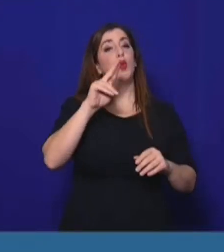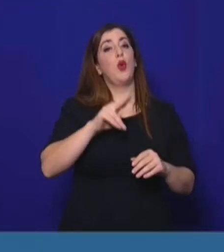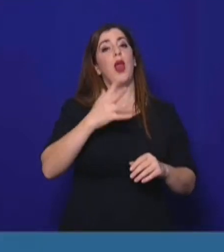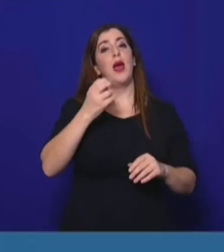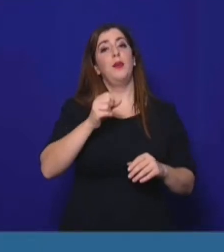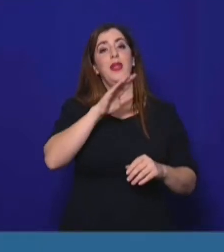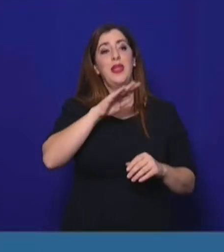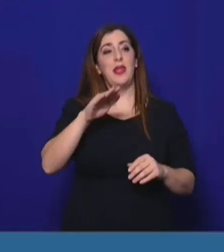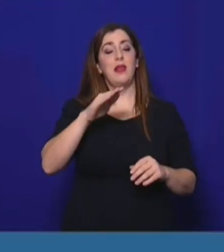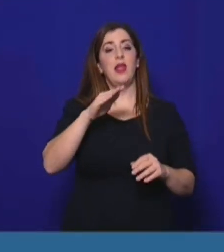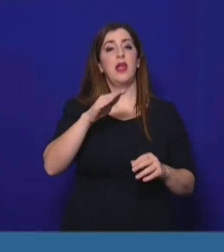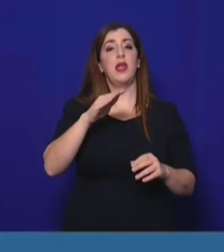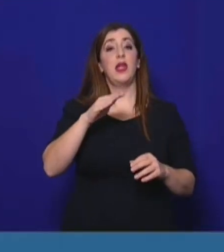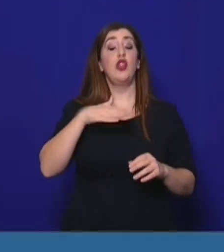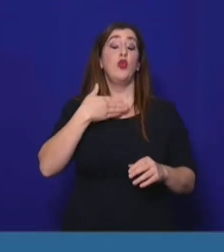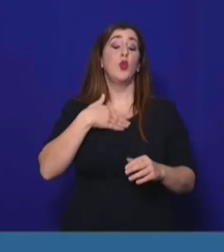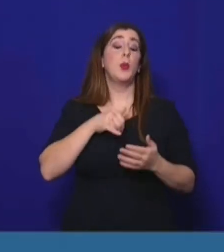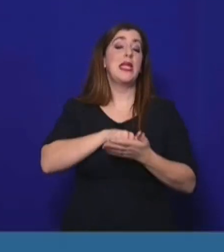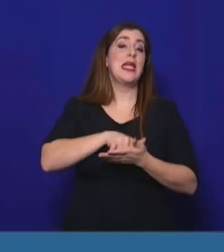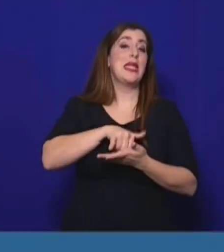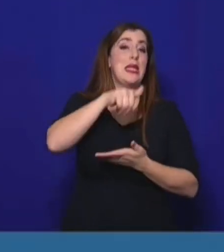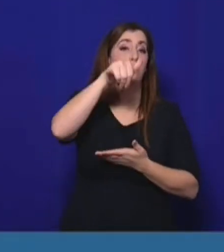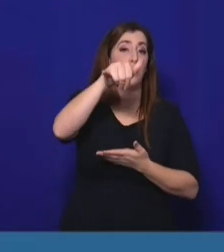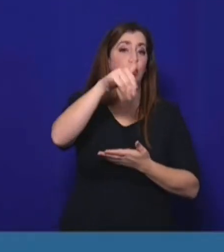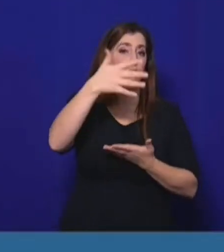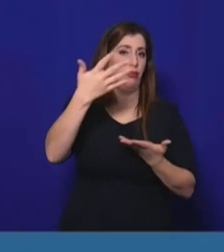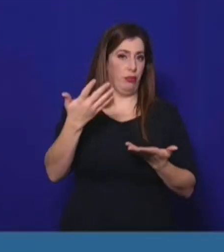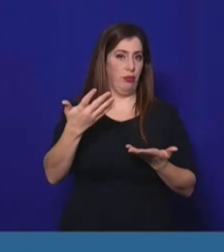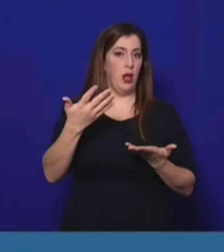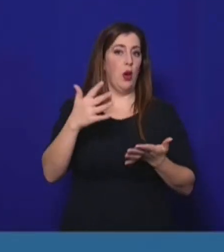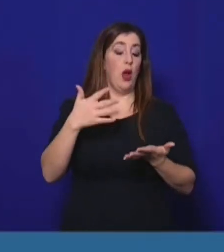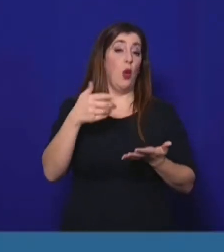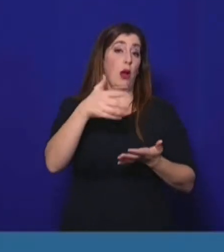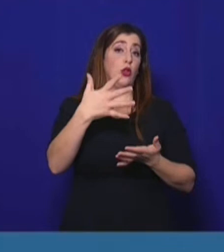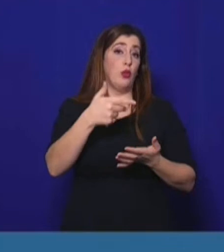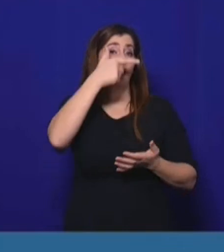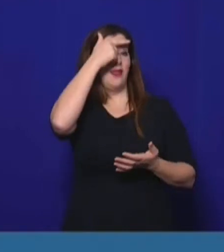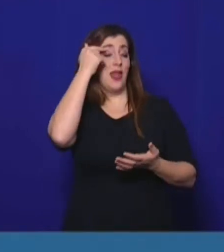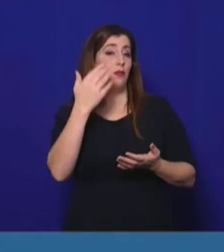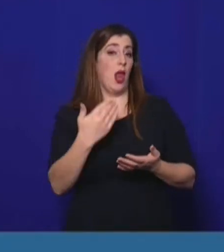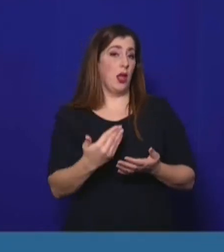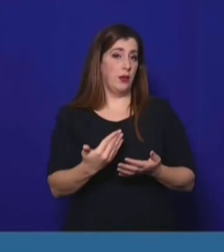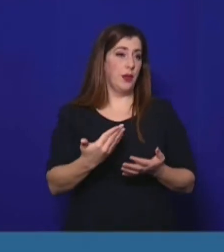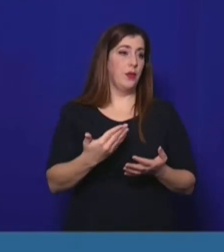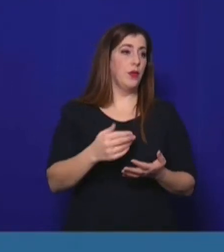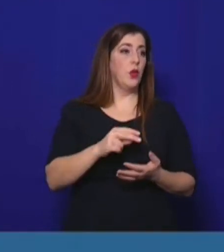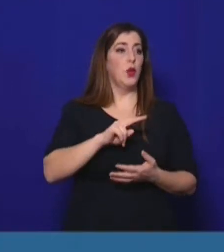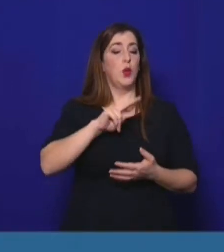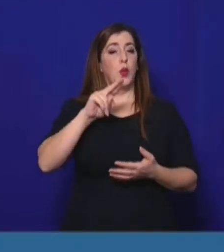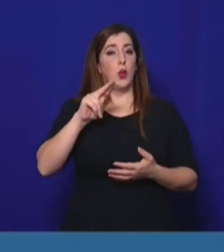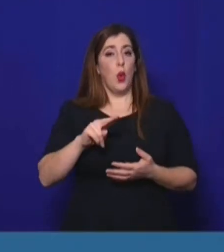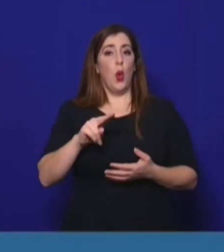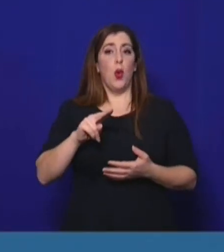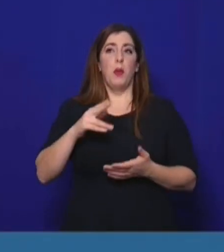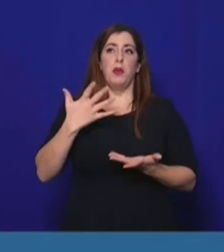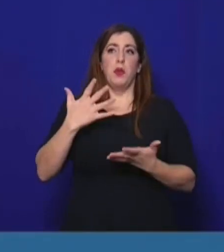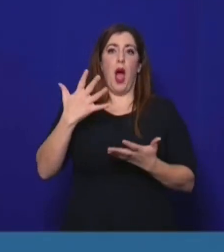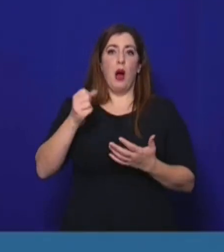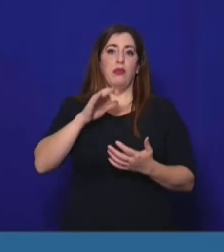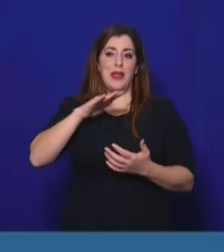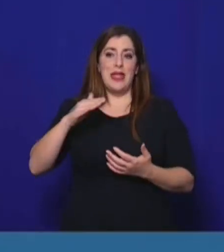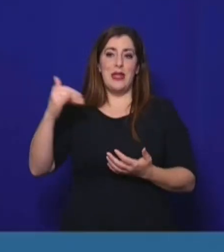li ġew Malta biex huma waqt il-ġranet tal-miliet u mbagħad ħajmorru lura għax ikunu jaħdmu barra